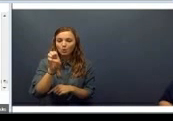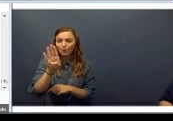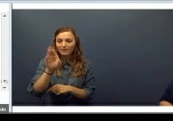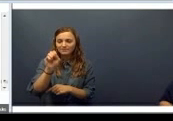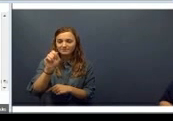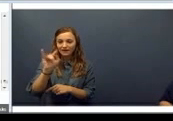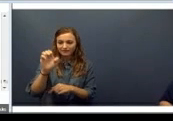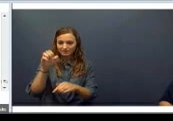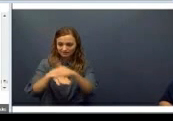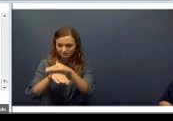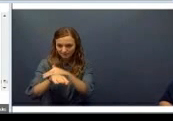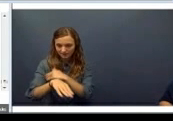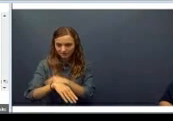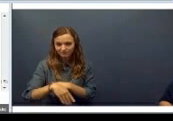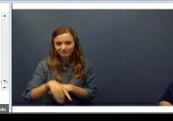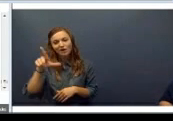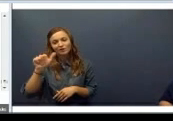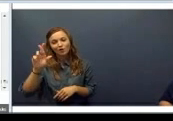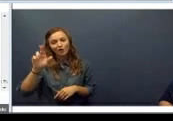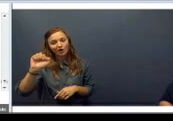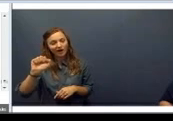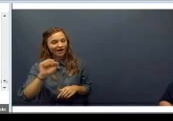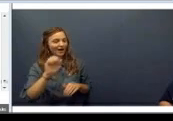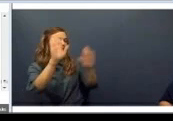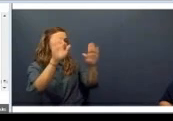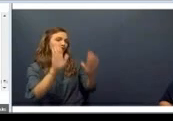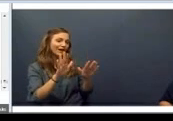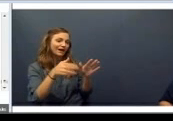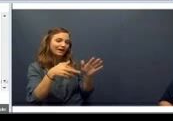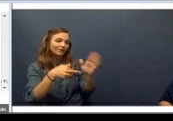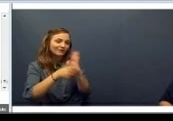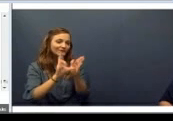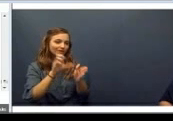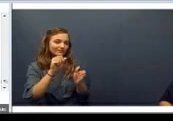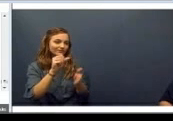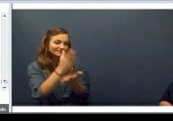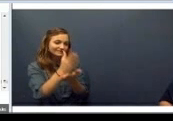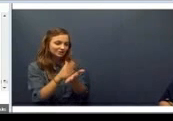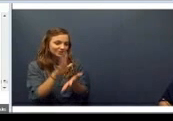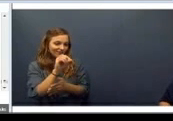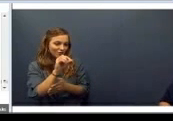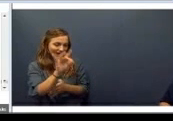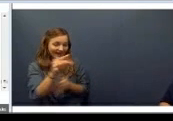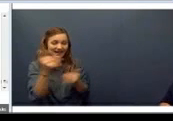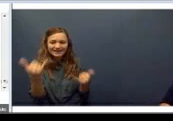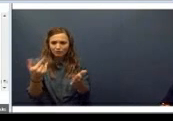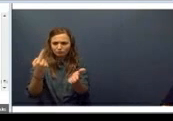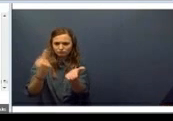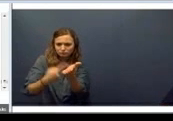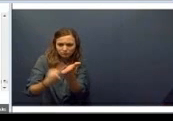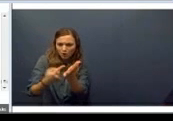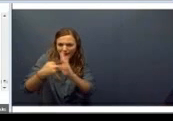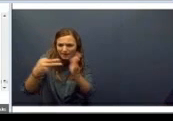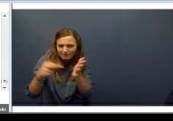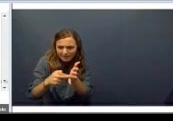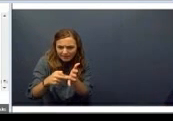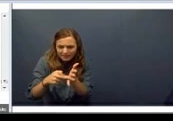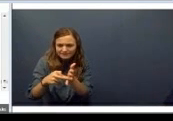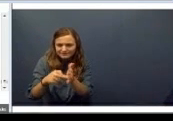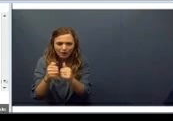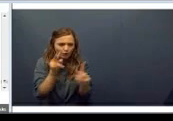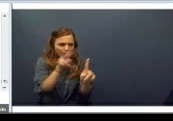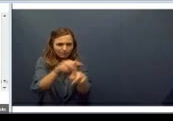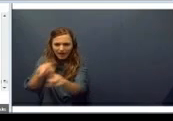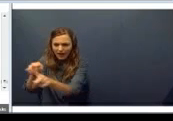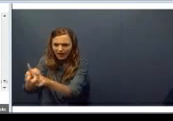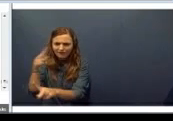about today is website accessibility. Laura gave a great overview of Section 508, and I'm just going to talk a little bit about what that